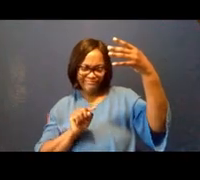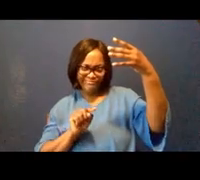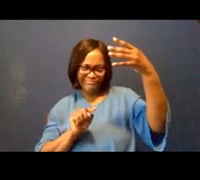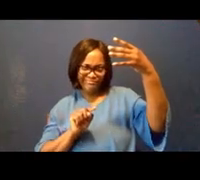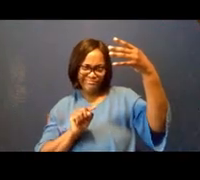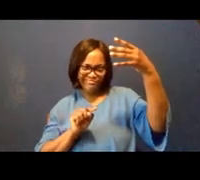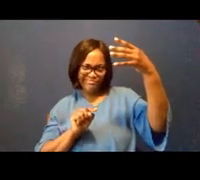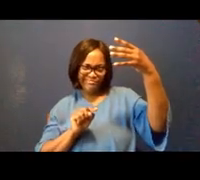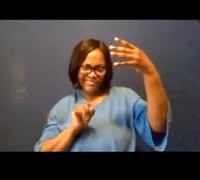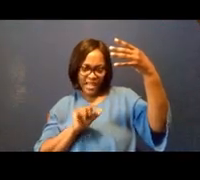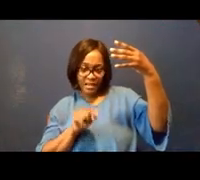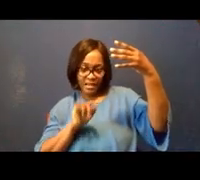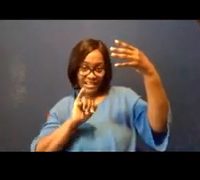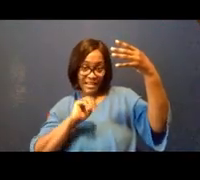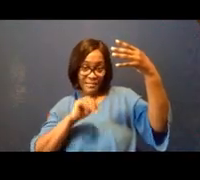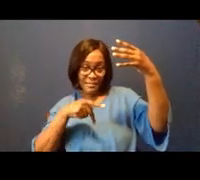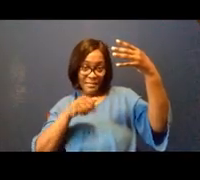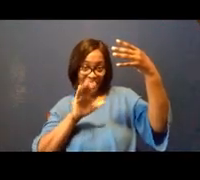inclusive